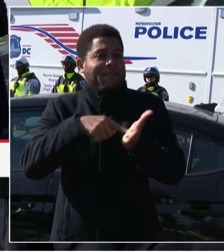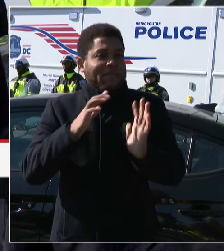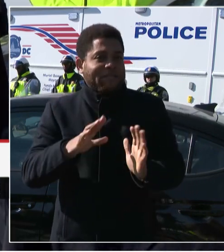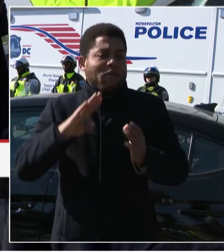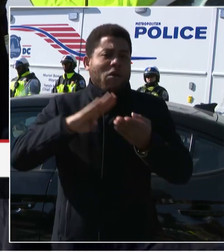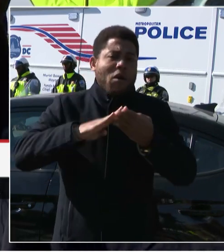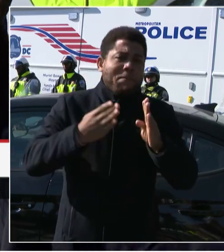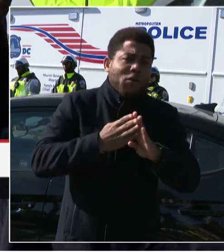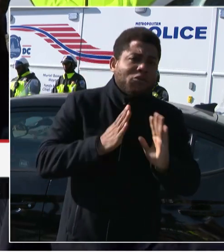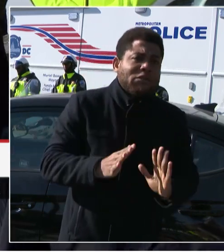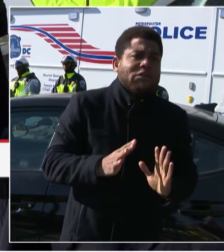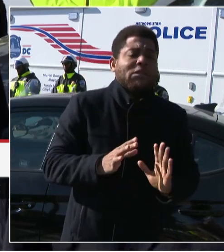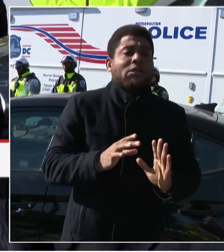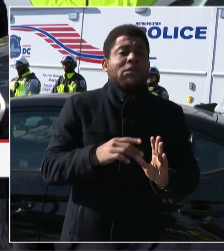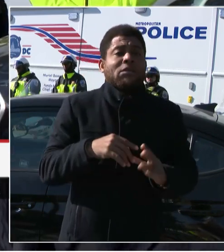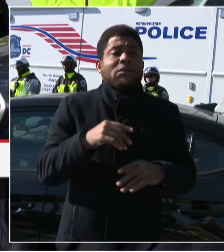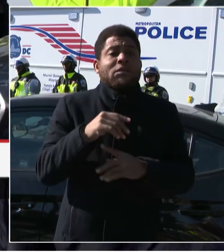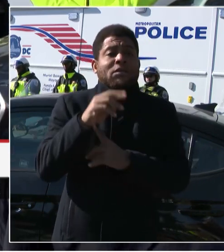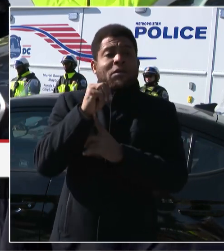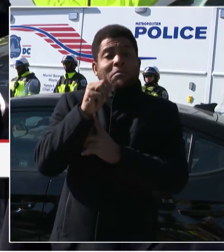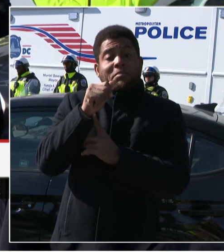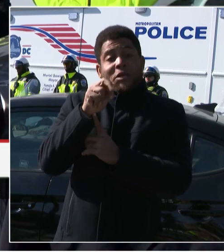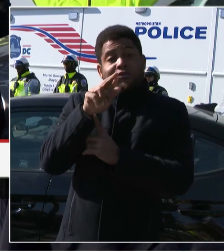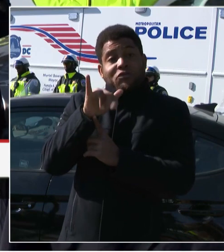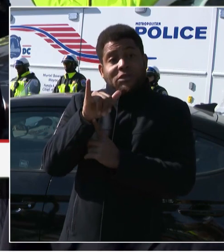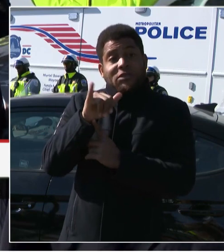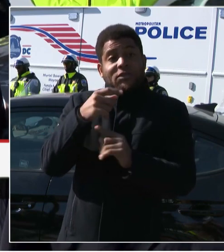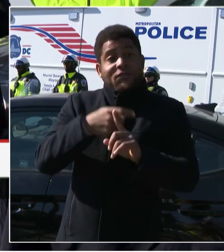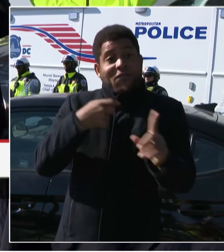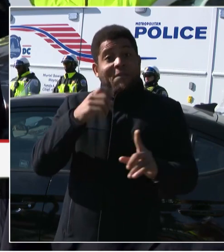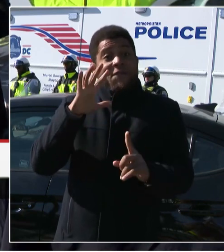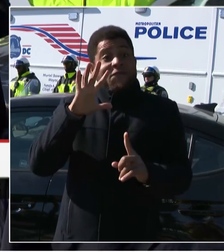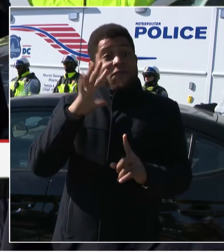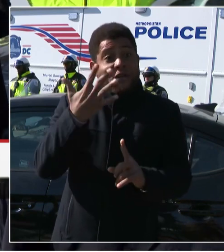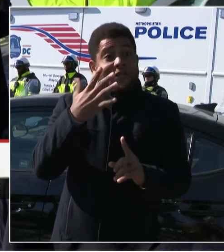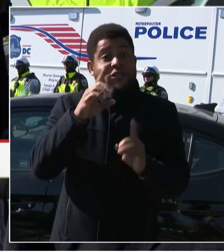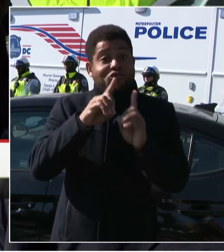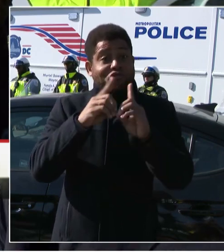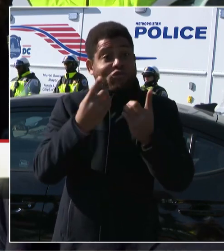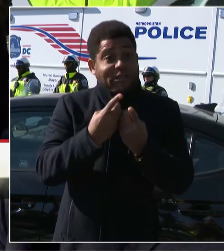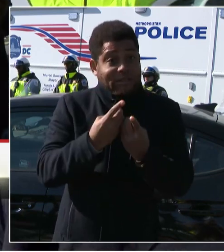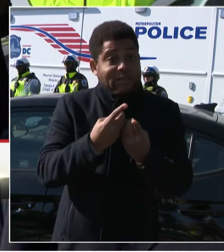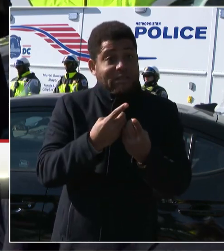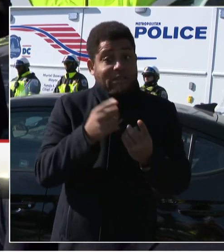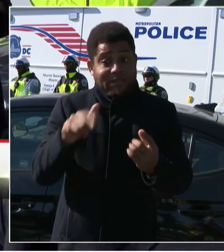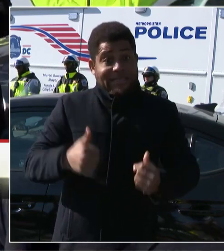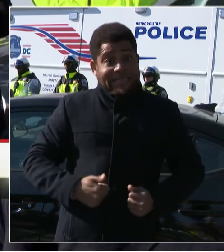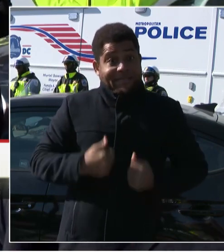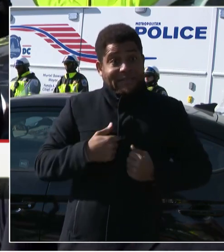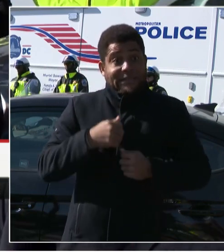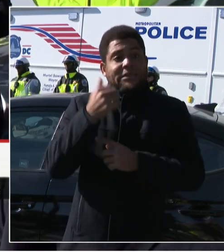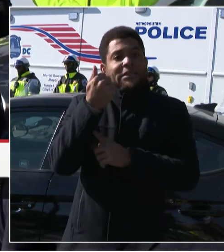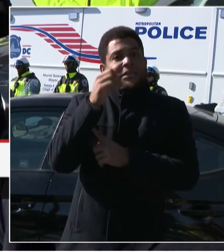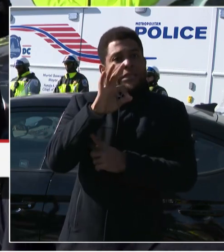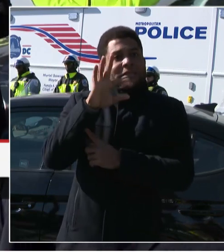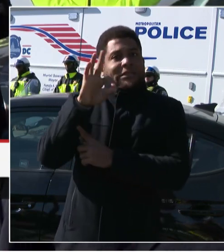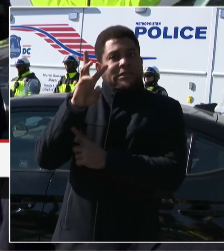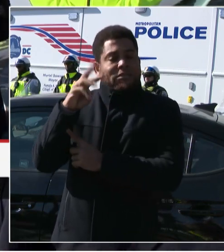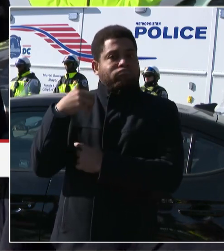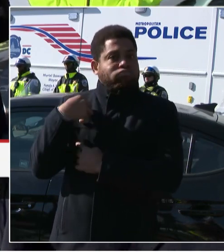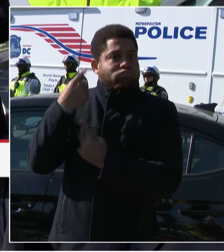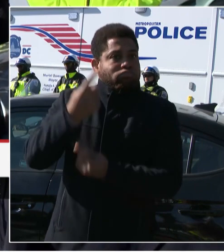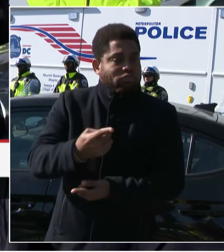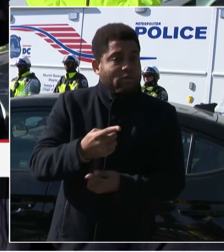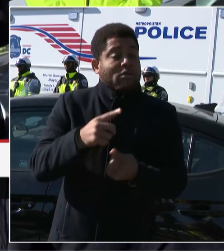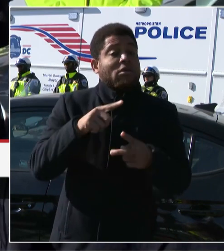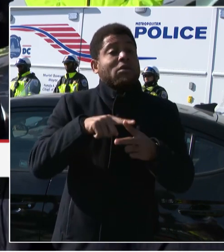Miss Mary Cavett from the 5th District, where she has lived since 1996. Miss Denise Woodfolk of the 5th District,